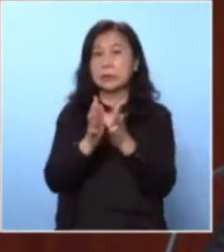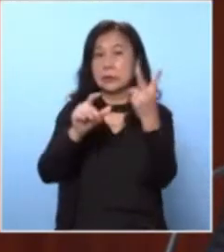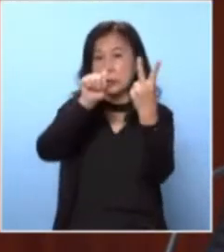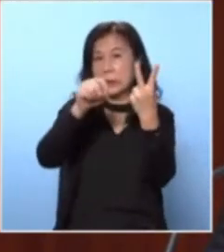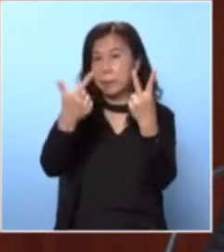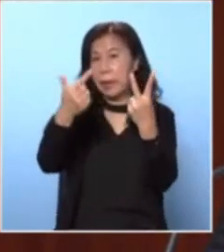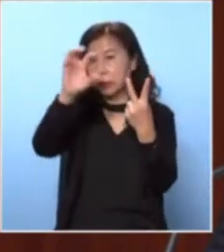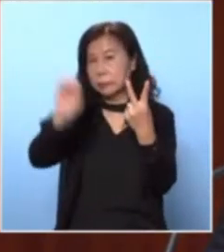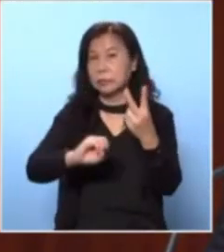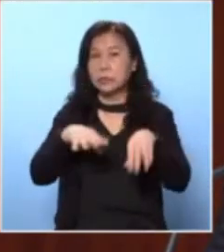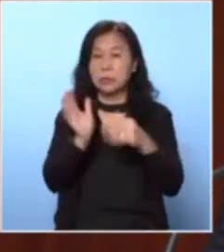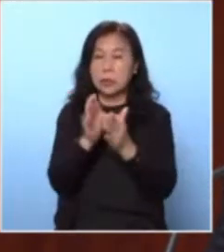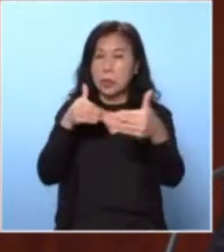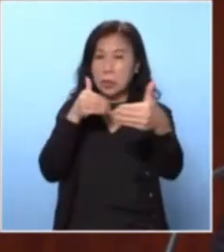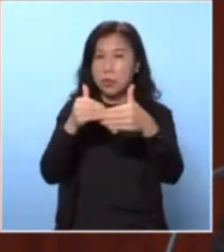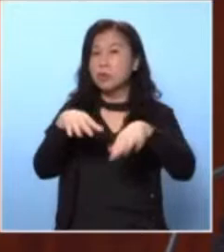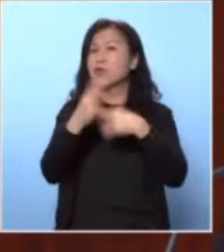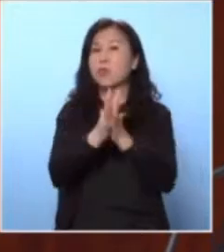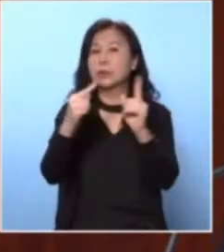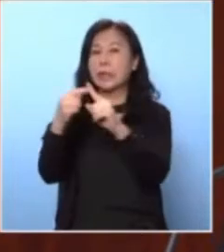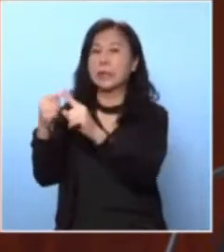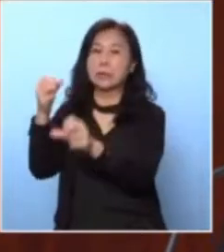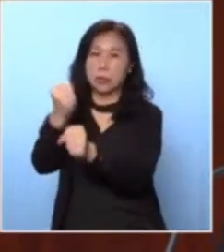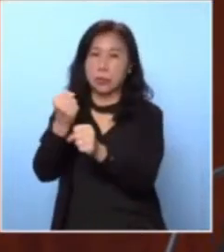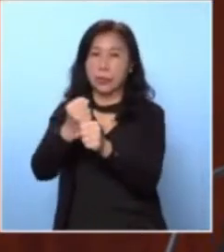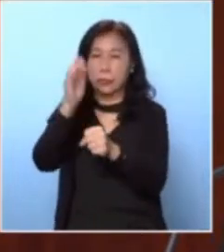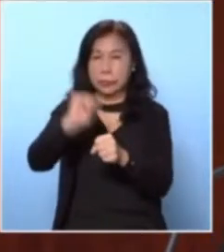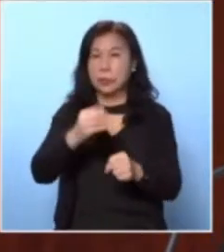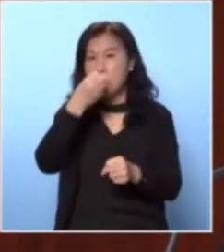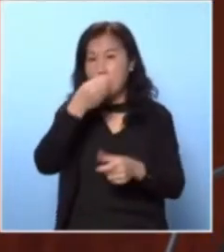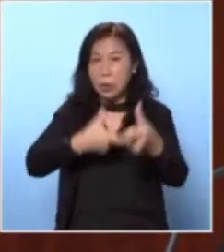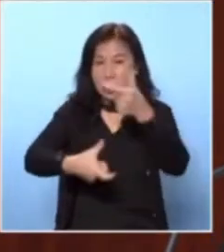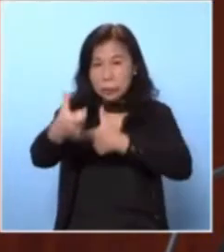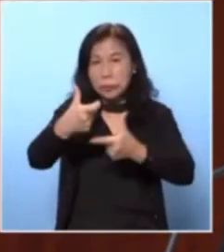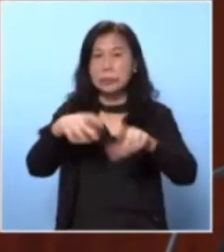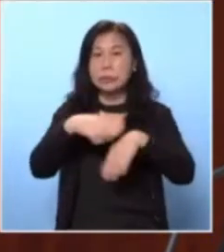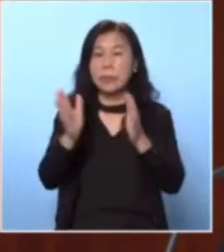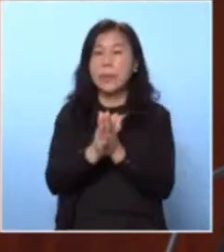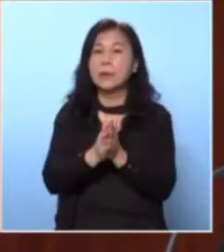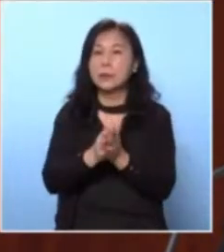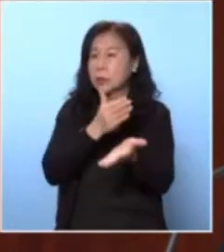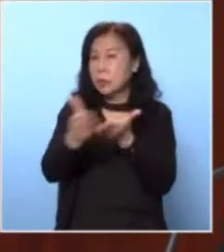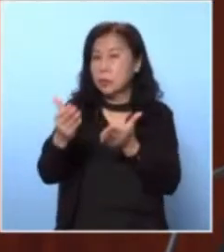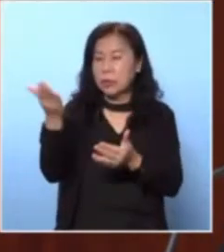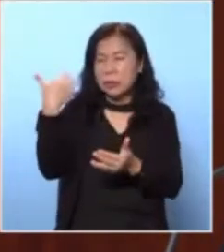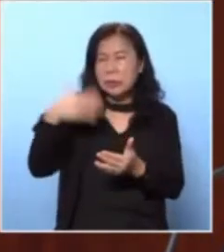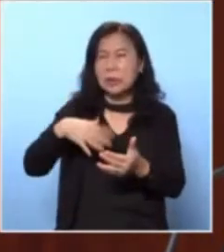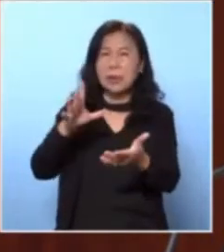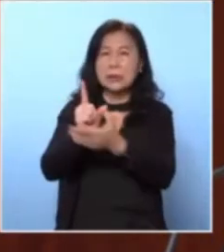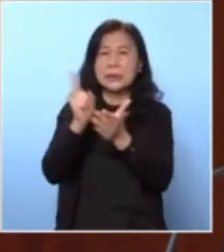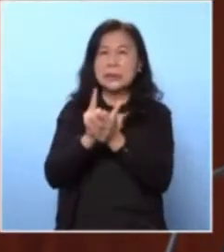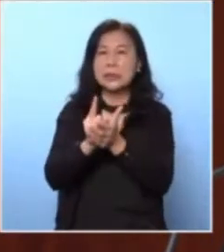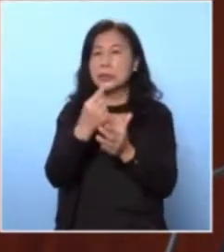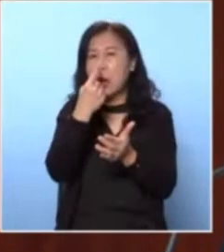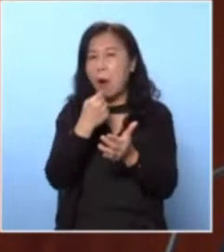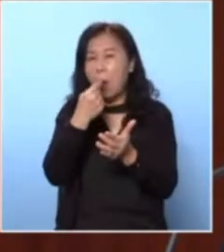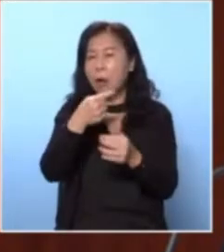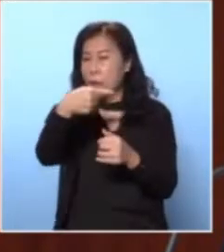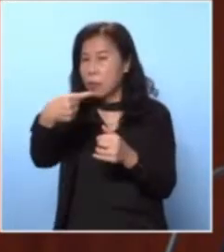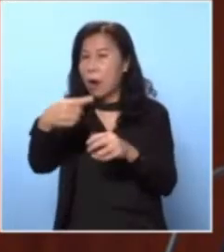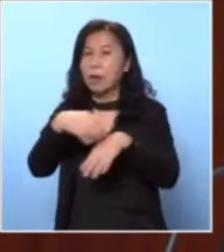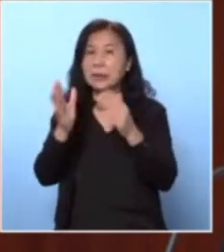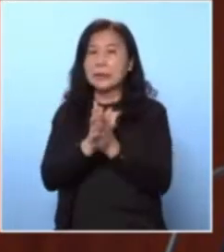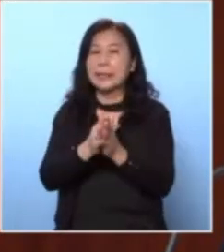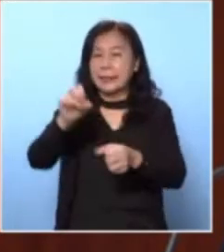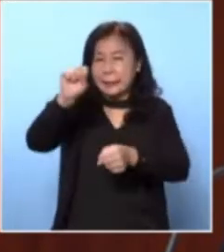to 2.8%, reflecting nearly full employment. The economy is set to reverse last year's negative